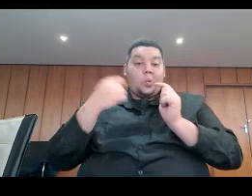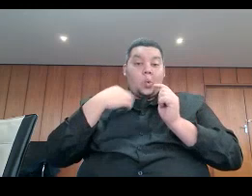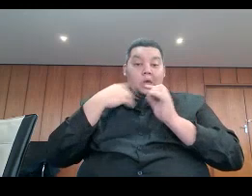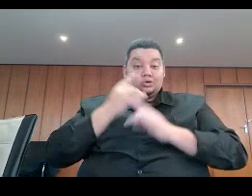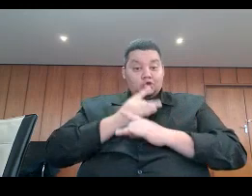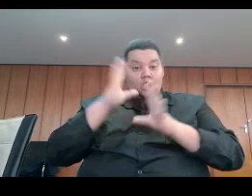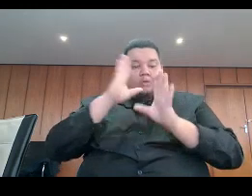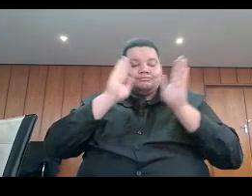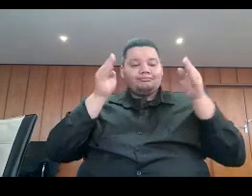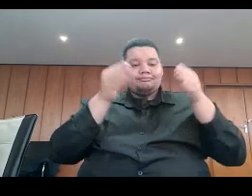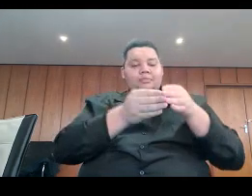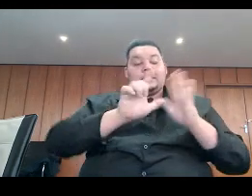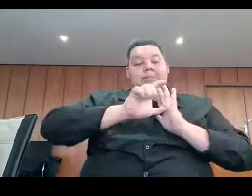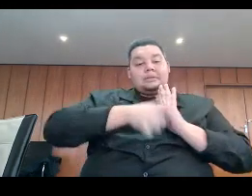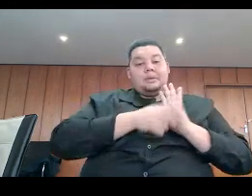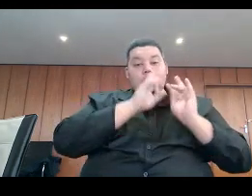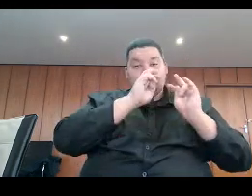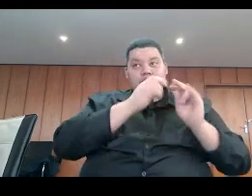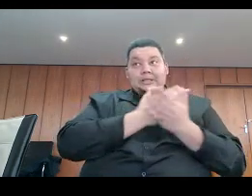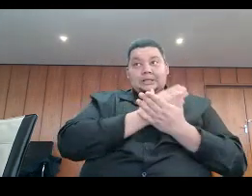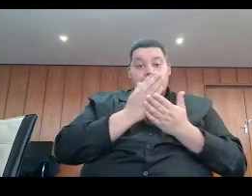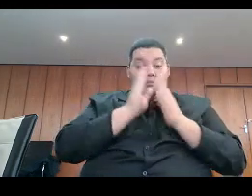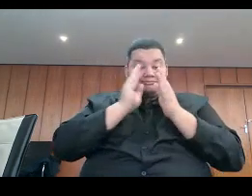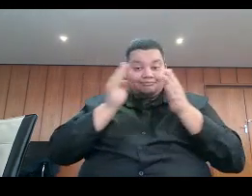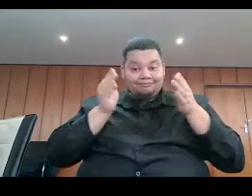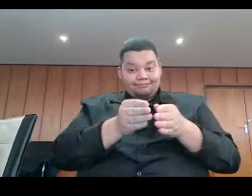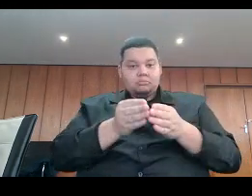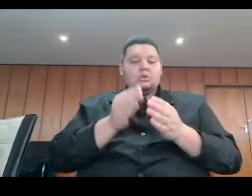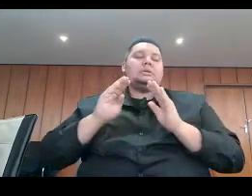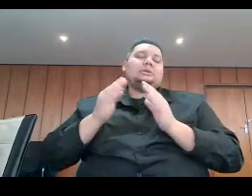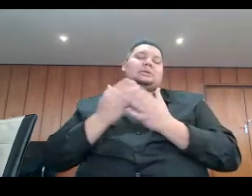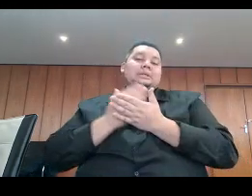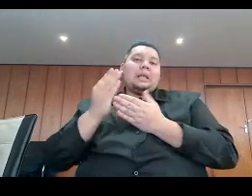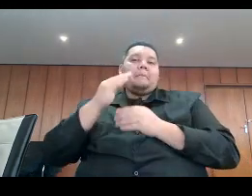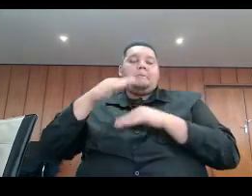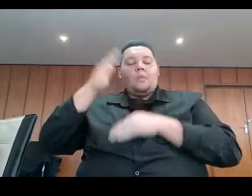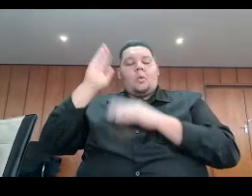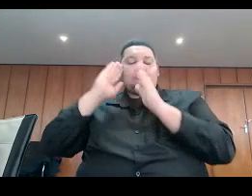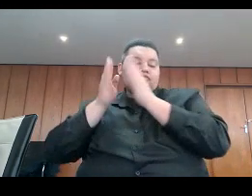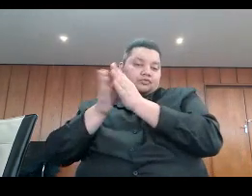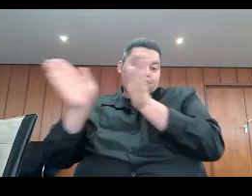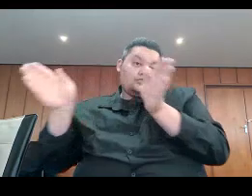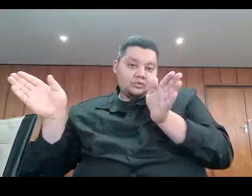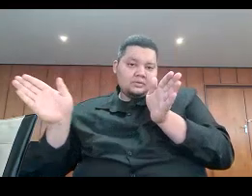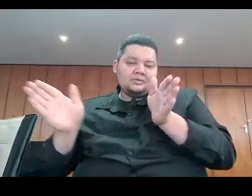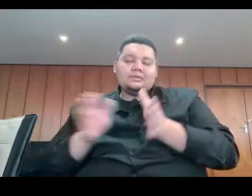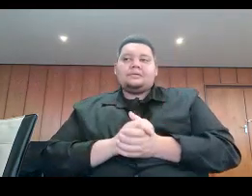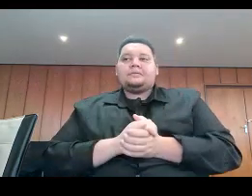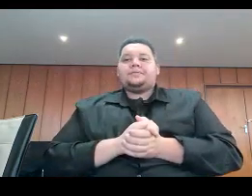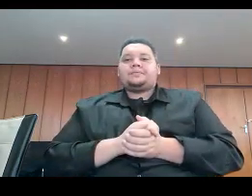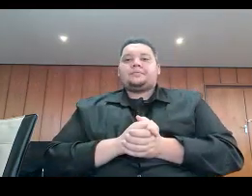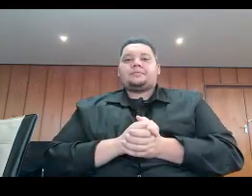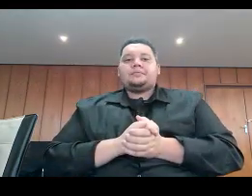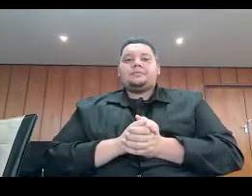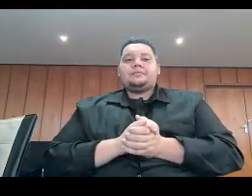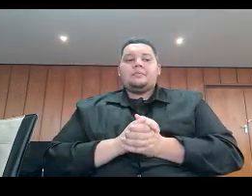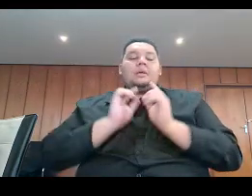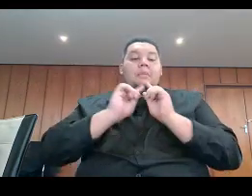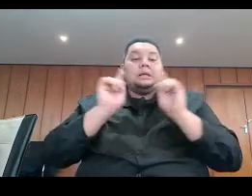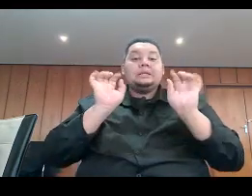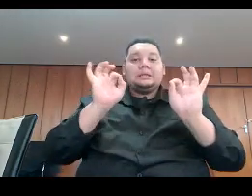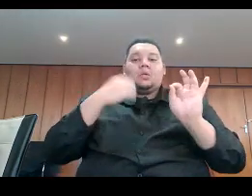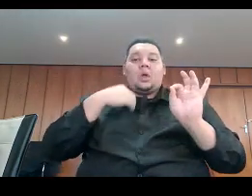doing disability research, some of it focused and some of it mainstreamed. What we do know is a lot